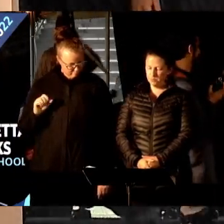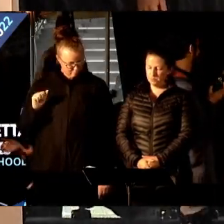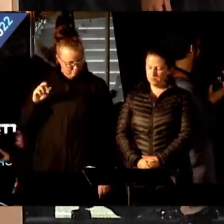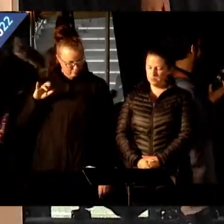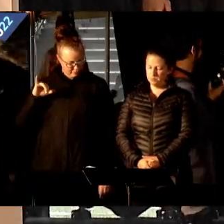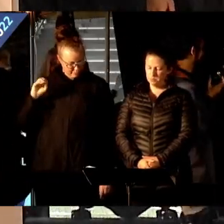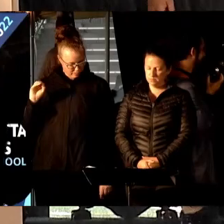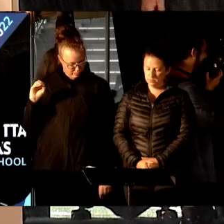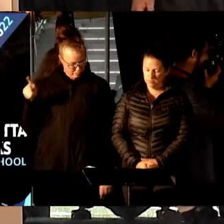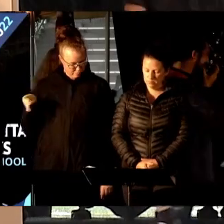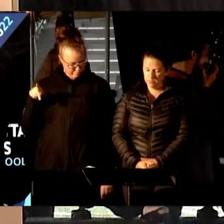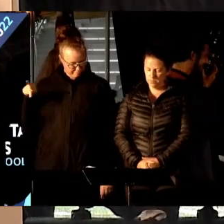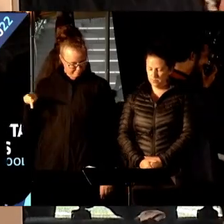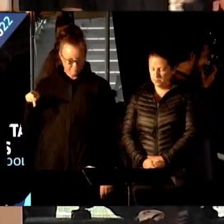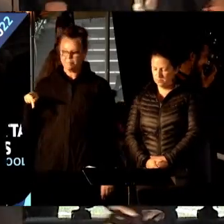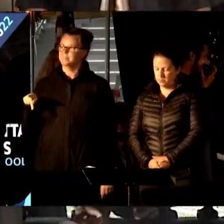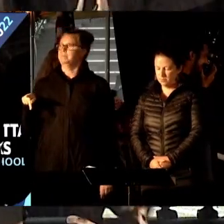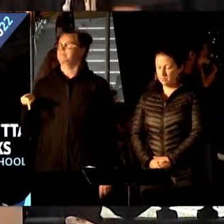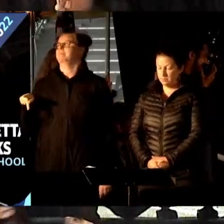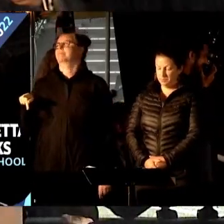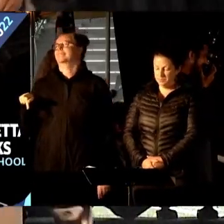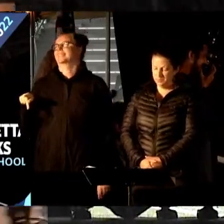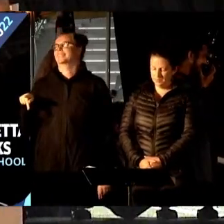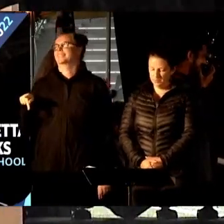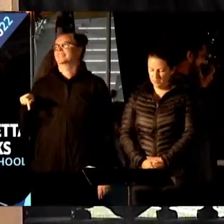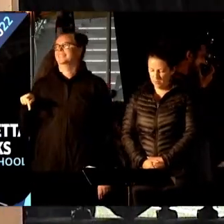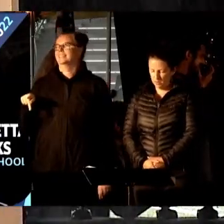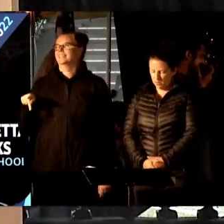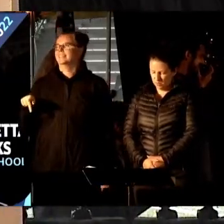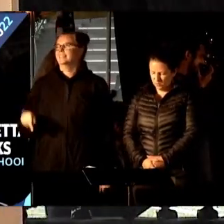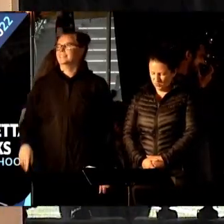Dario Pashalic.